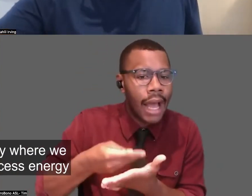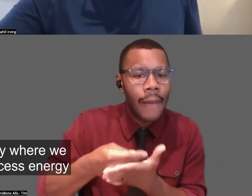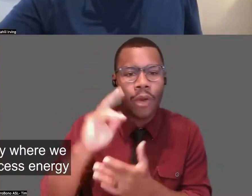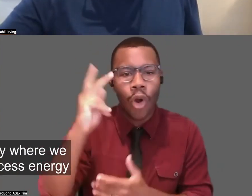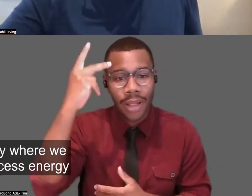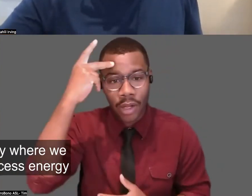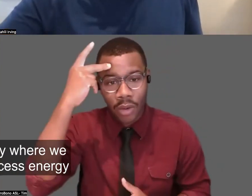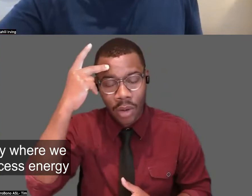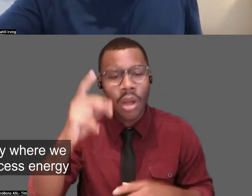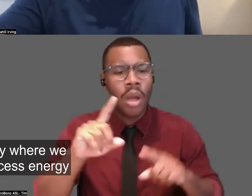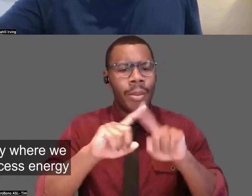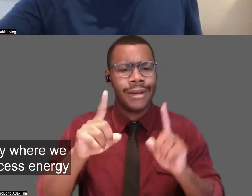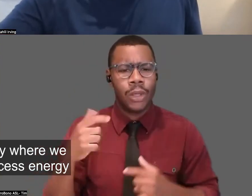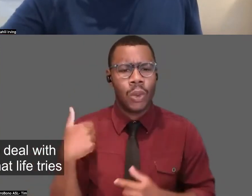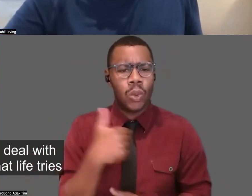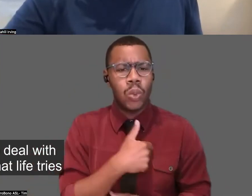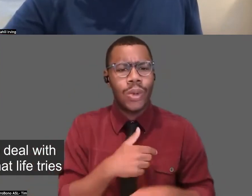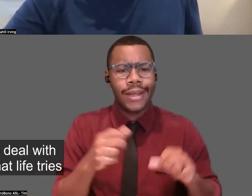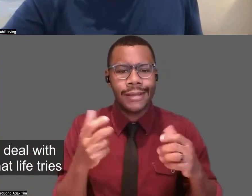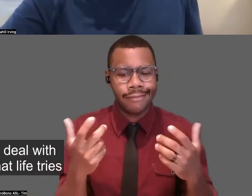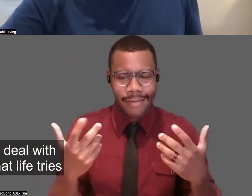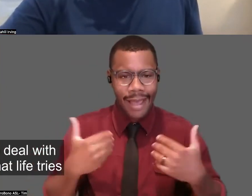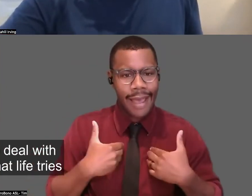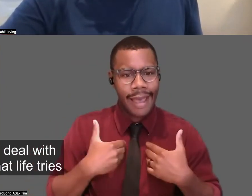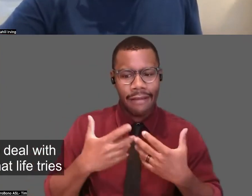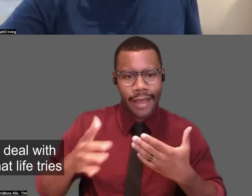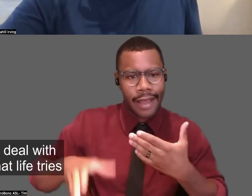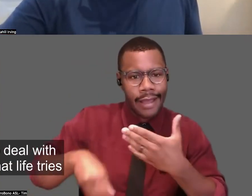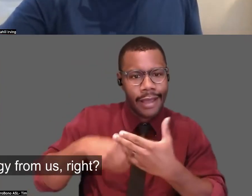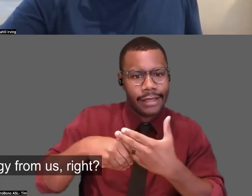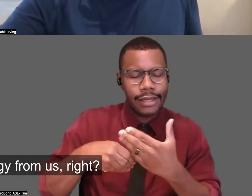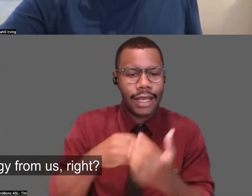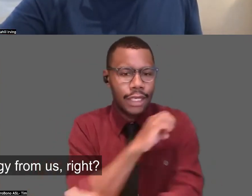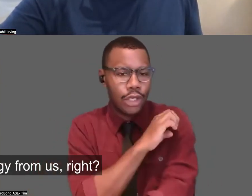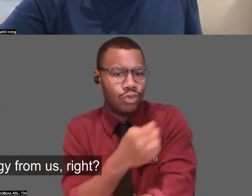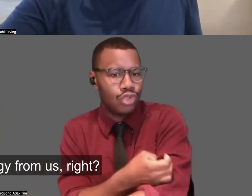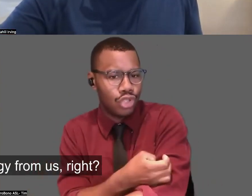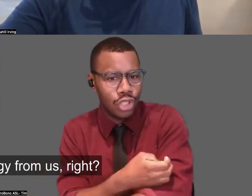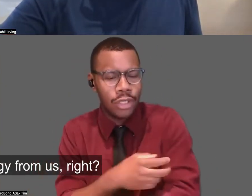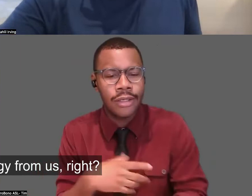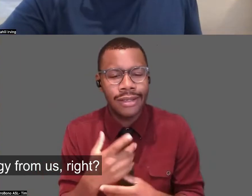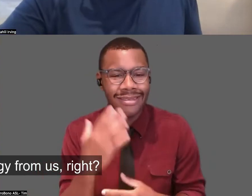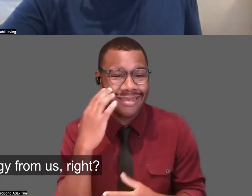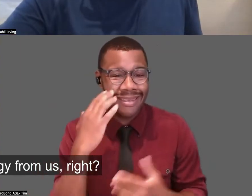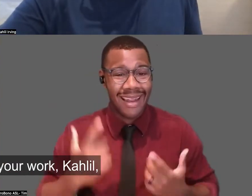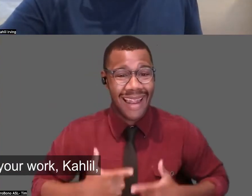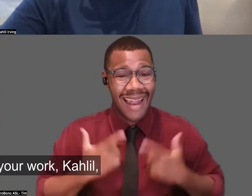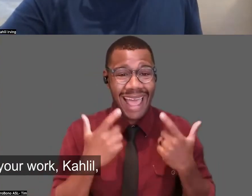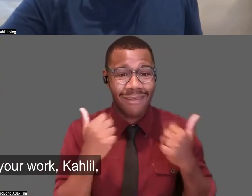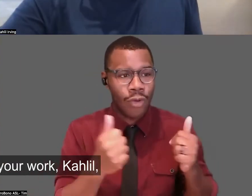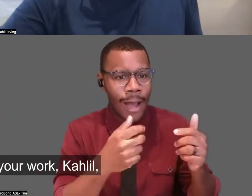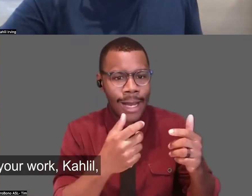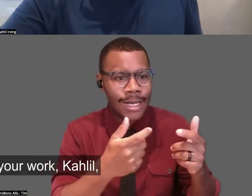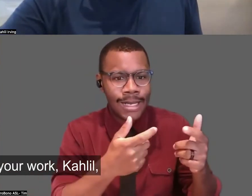generate excess energy in order to deal with the ways that life tries to drain that energy from us, right? And I